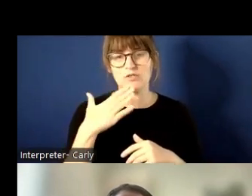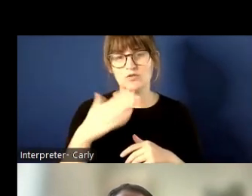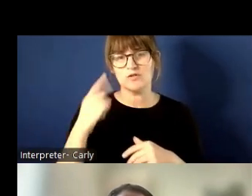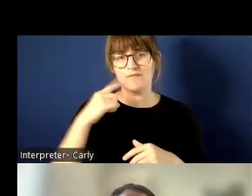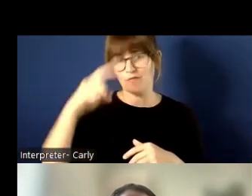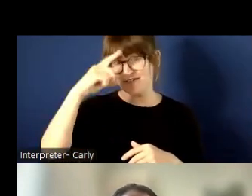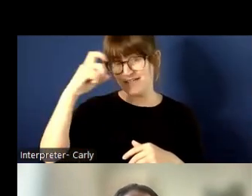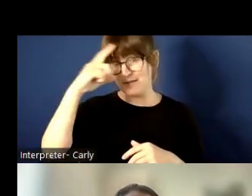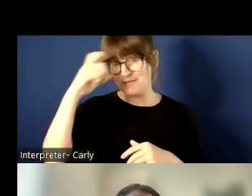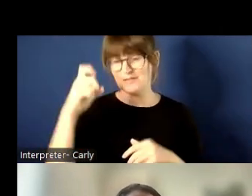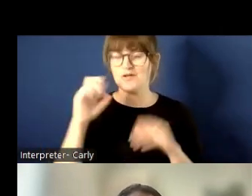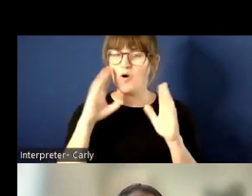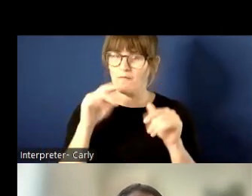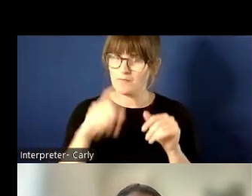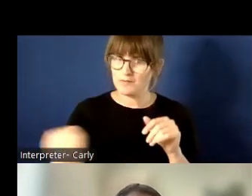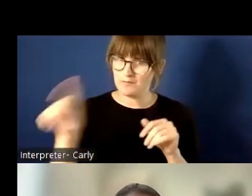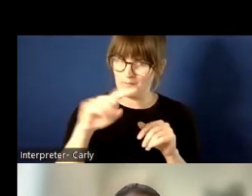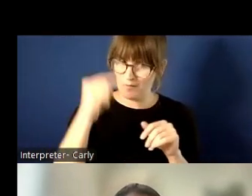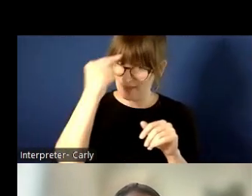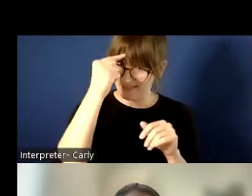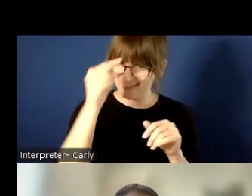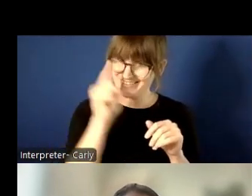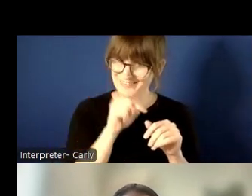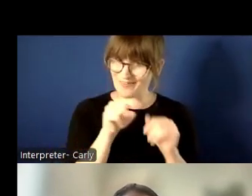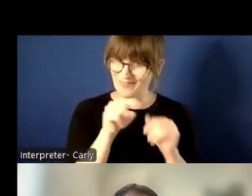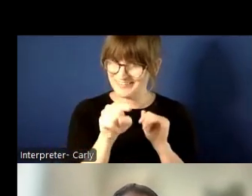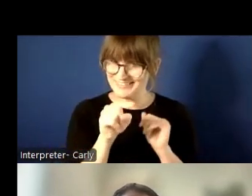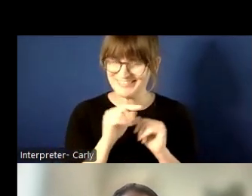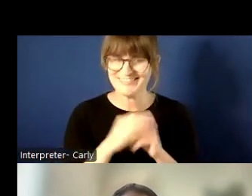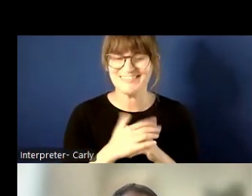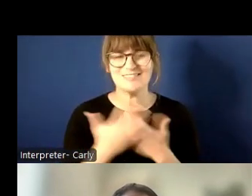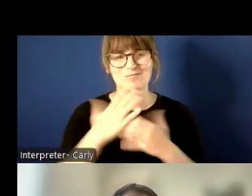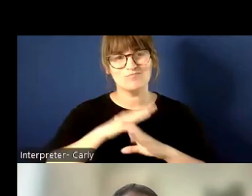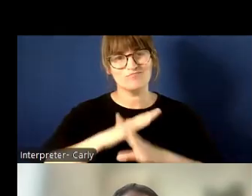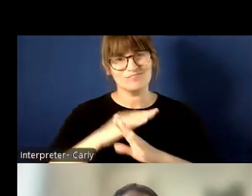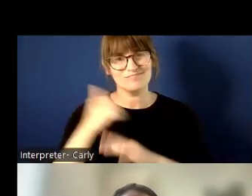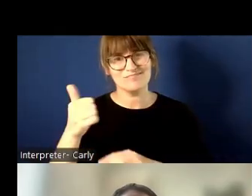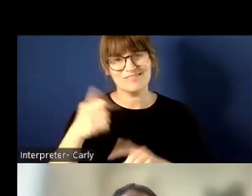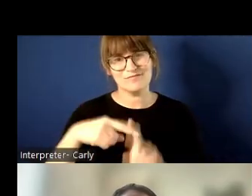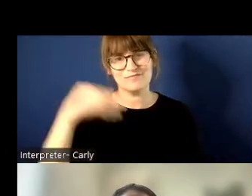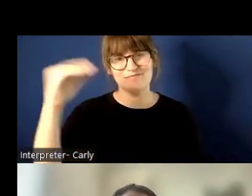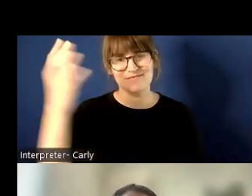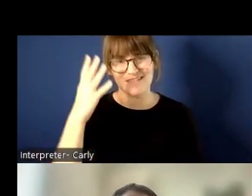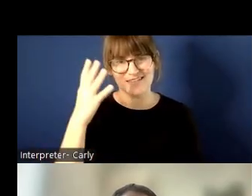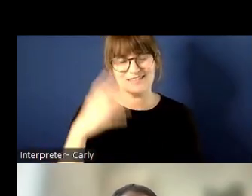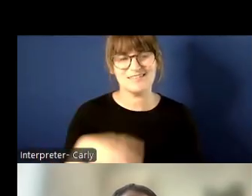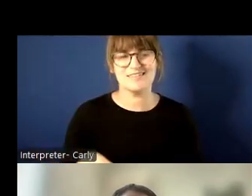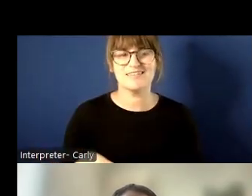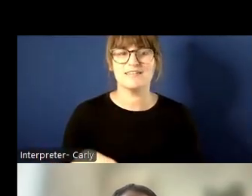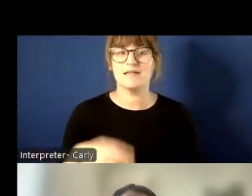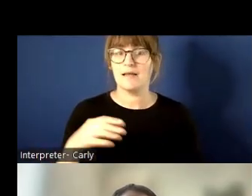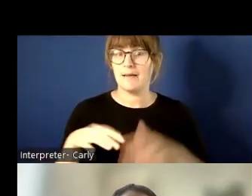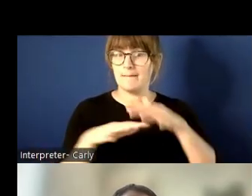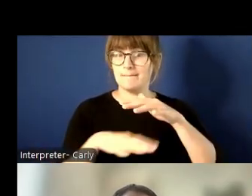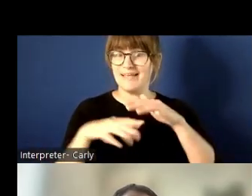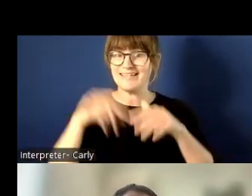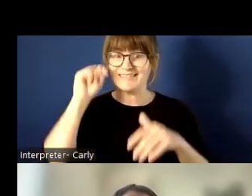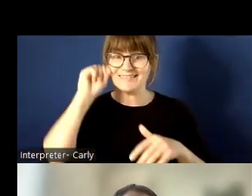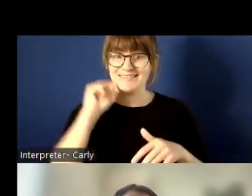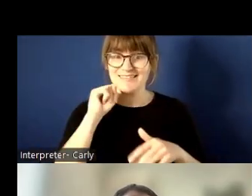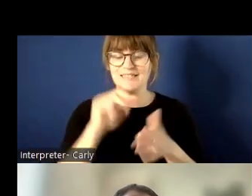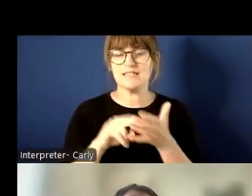we're all kind of thinking the same thing, that this is false. You definitely want to protect yourself from the sun. When you get a base tan, you're basically having